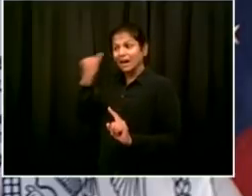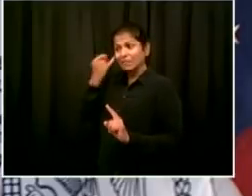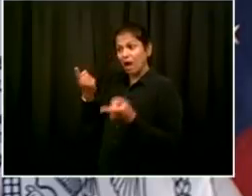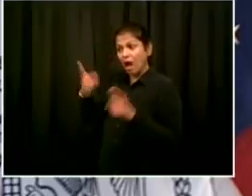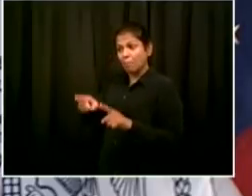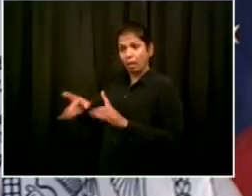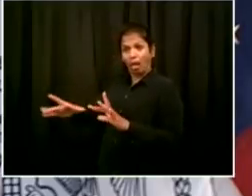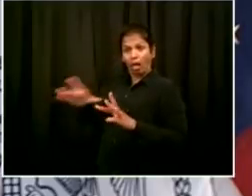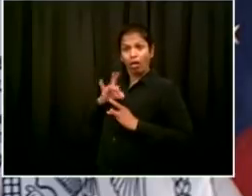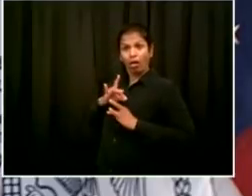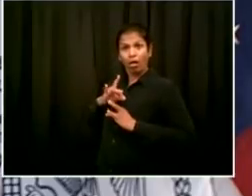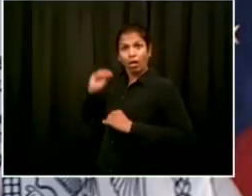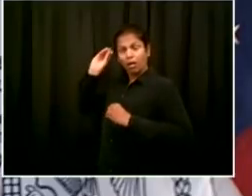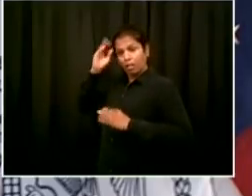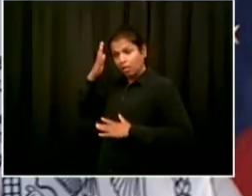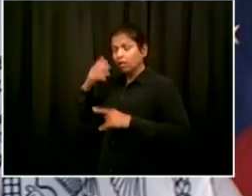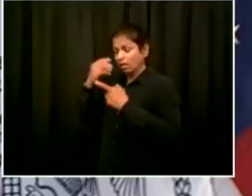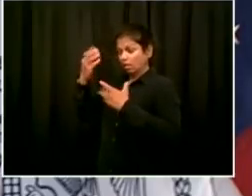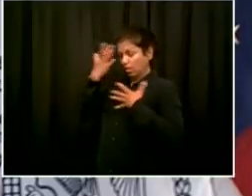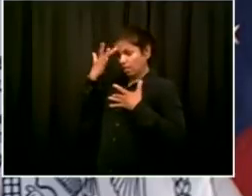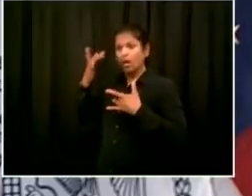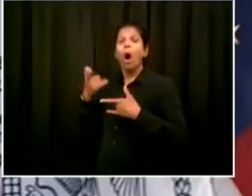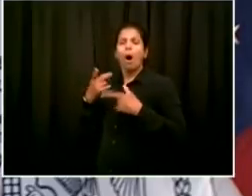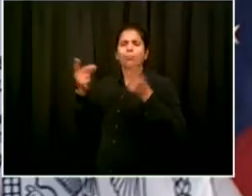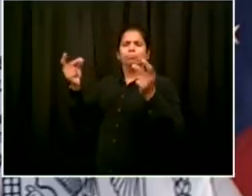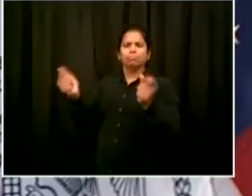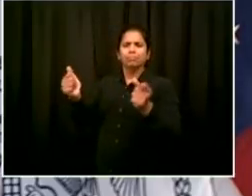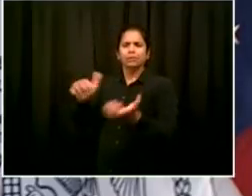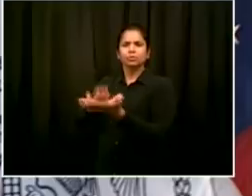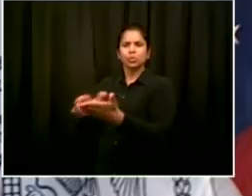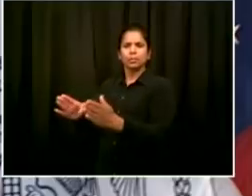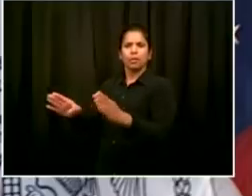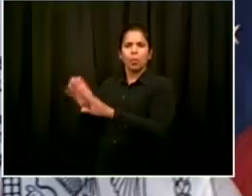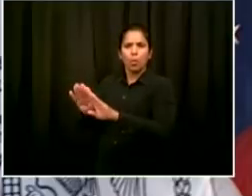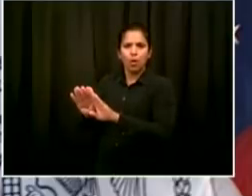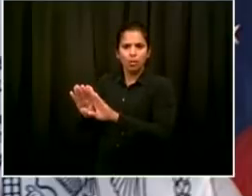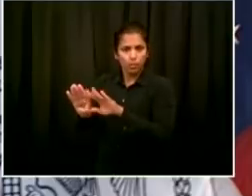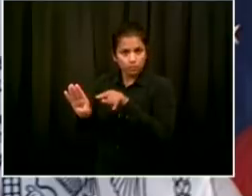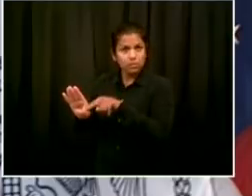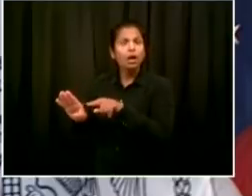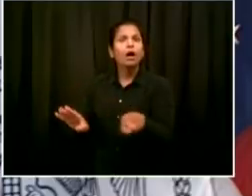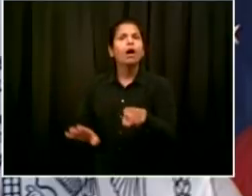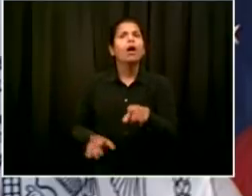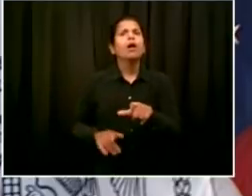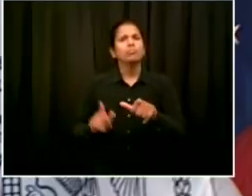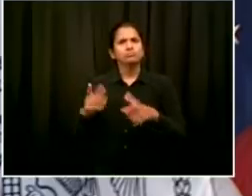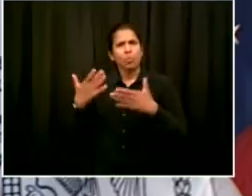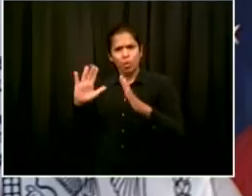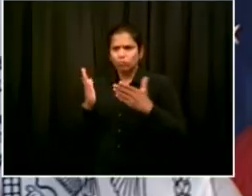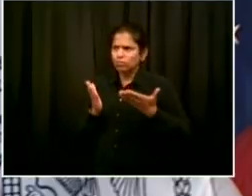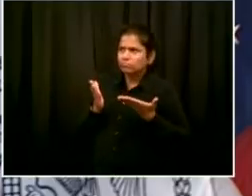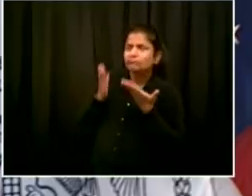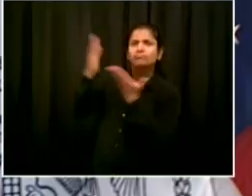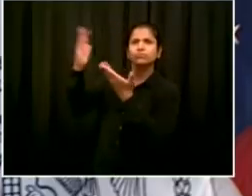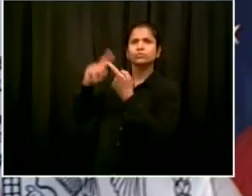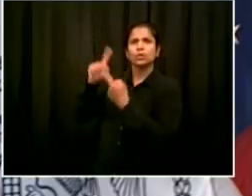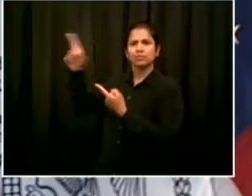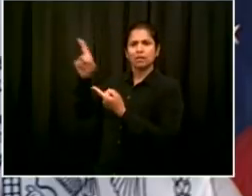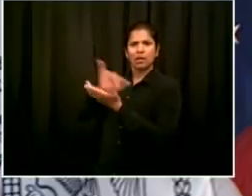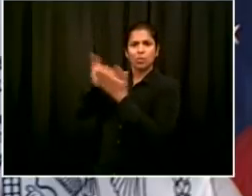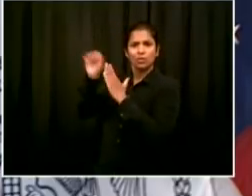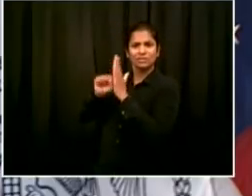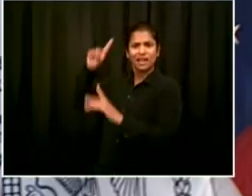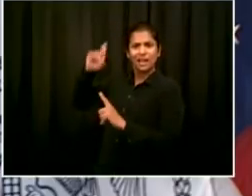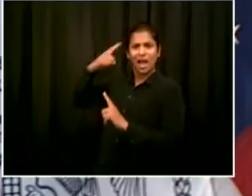We provide a very clear roadmap to the state, and we're going to keep providing a lot of additional information. Remember, we have